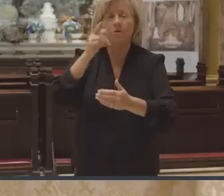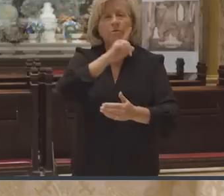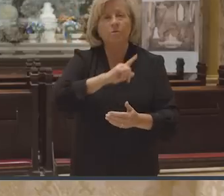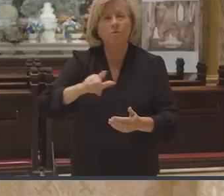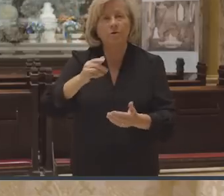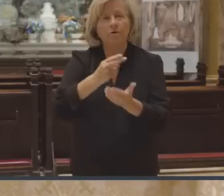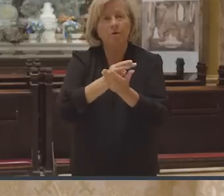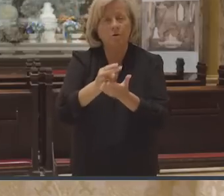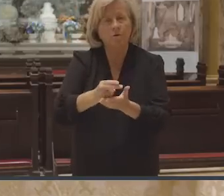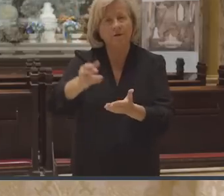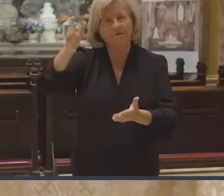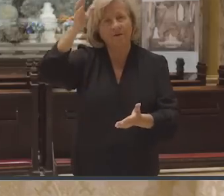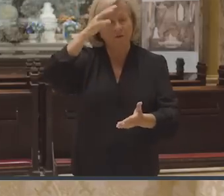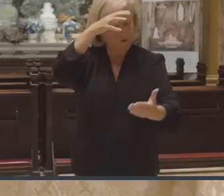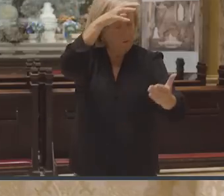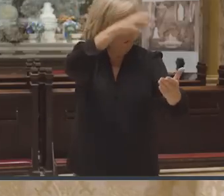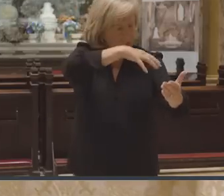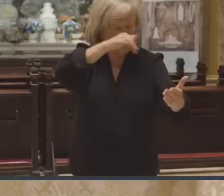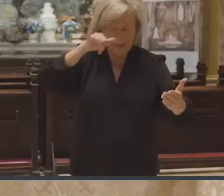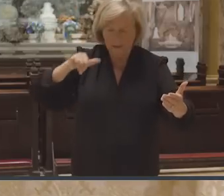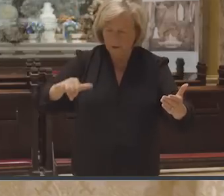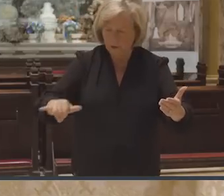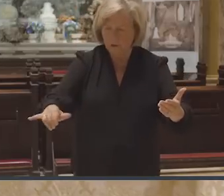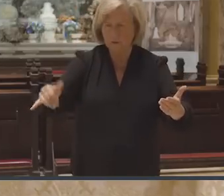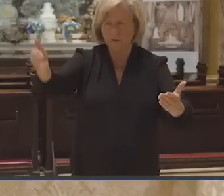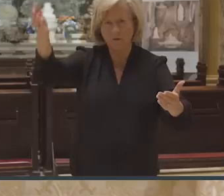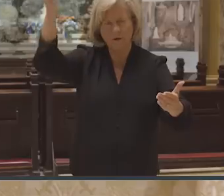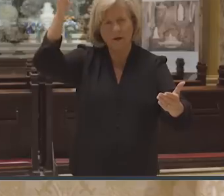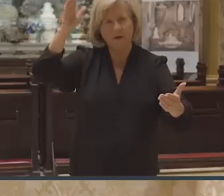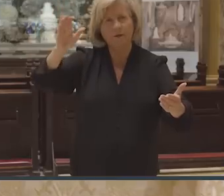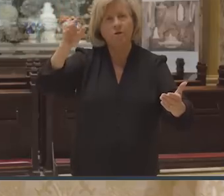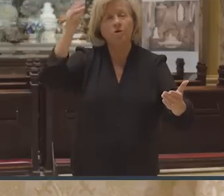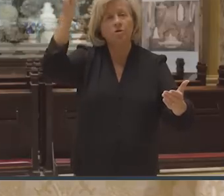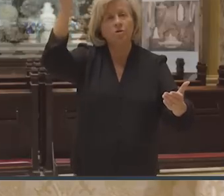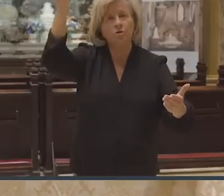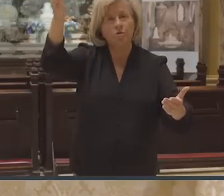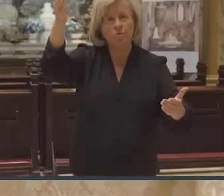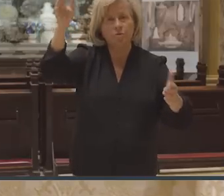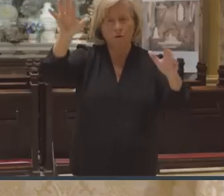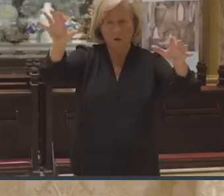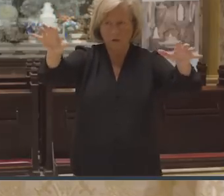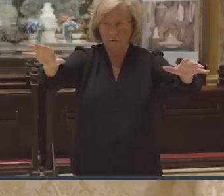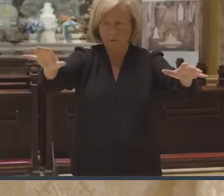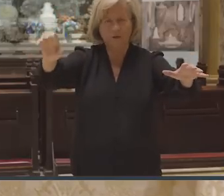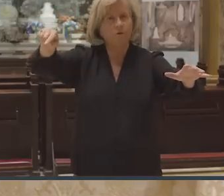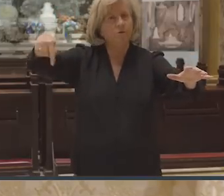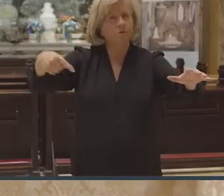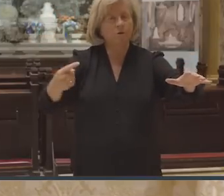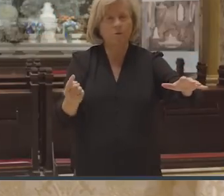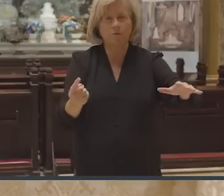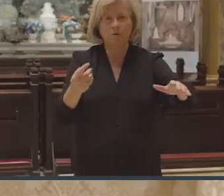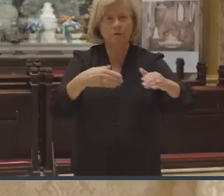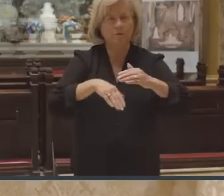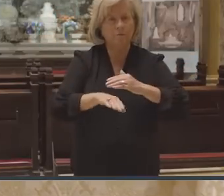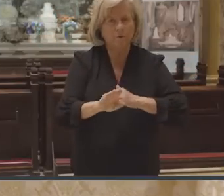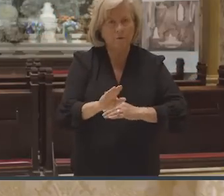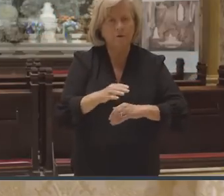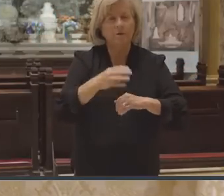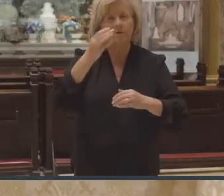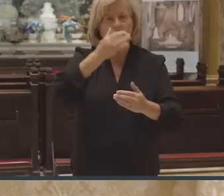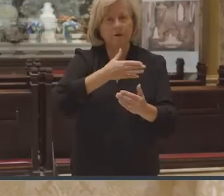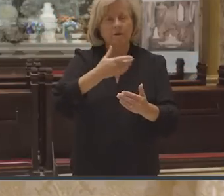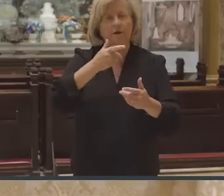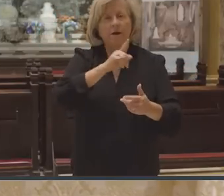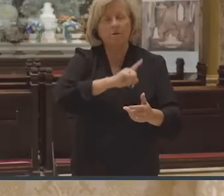Lord, Holy Father, almighty and eternal God. For you anointed your only begotten Son, our Lord Jesus